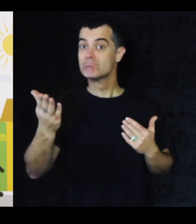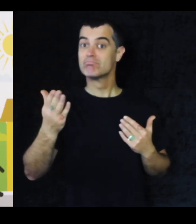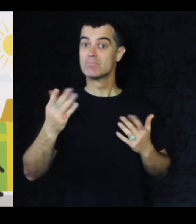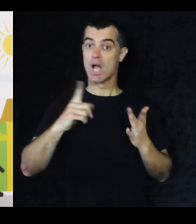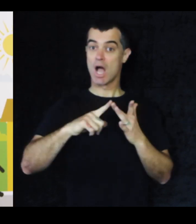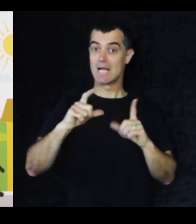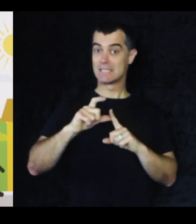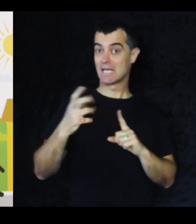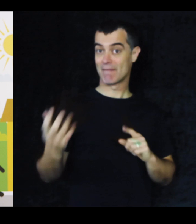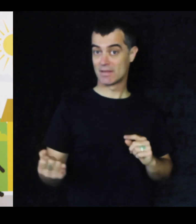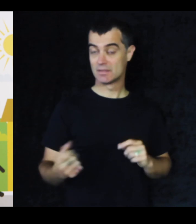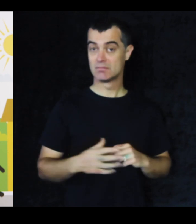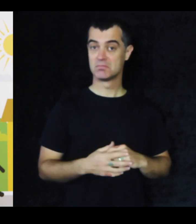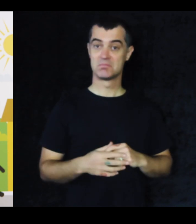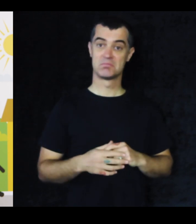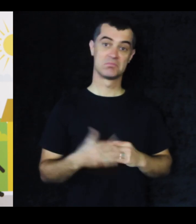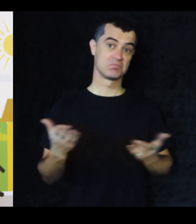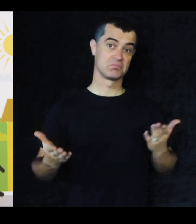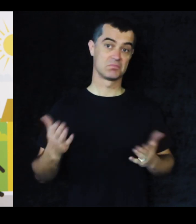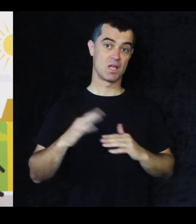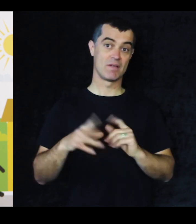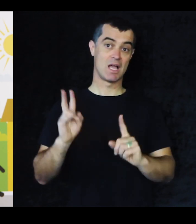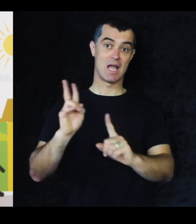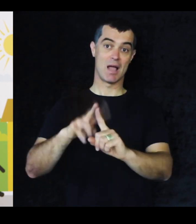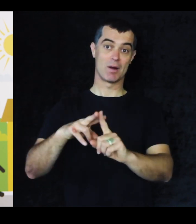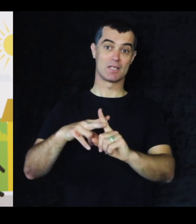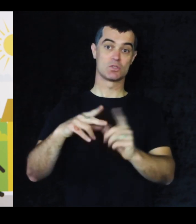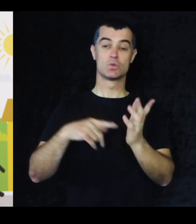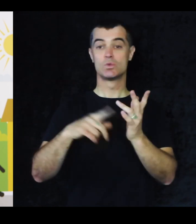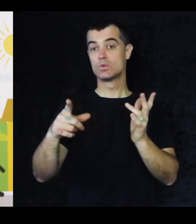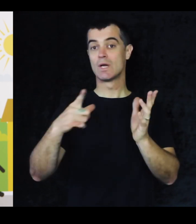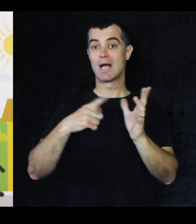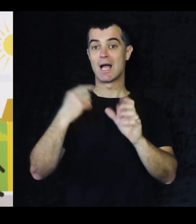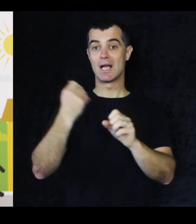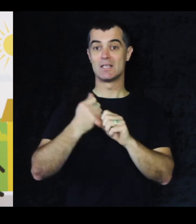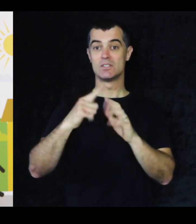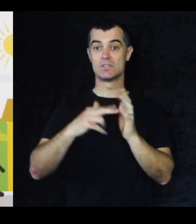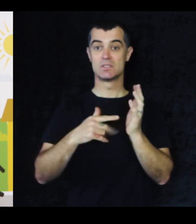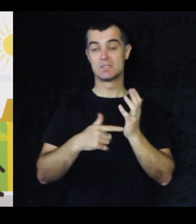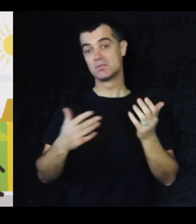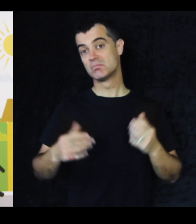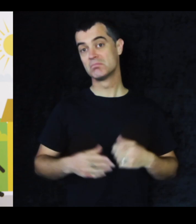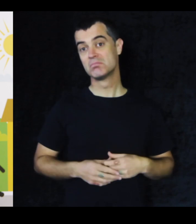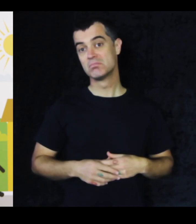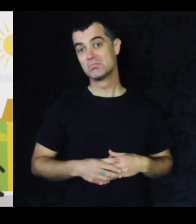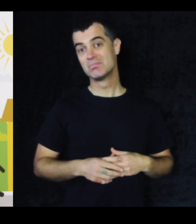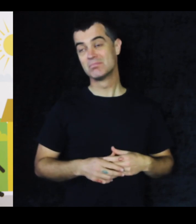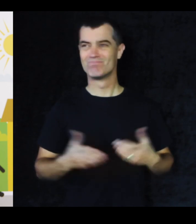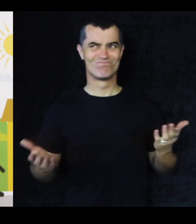of people with intellectual disability in terms of their application to a real estate agent